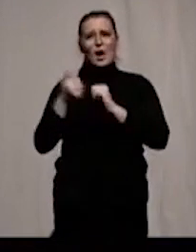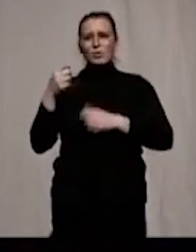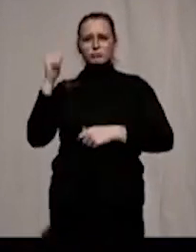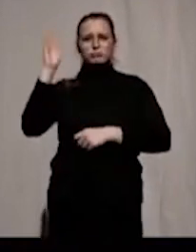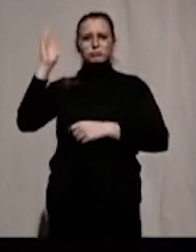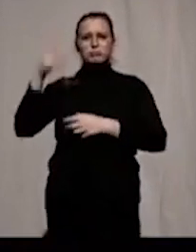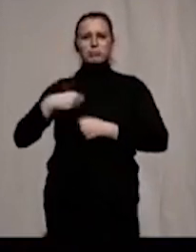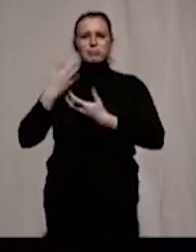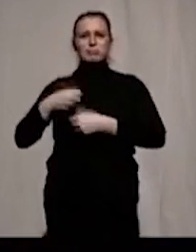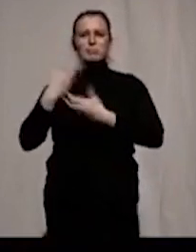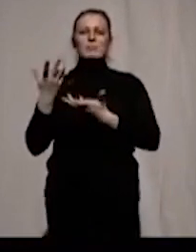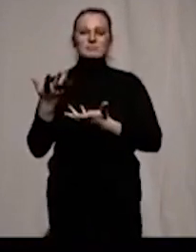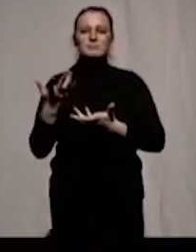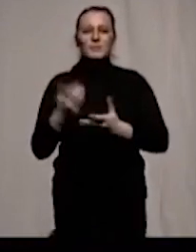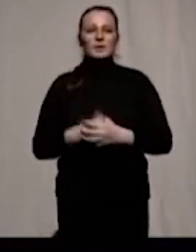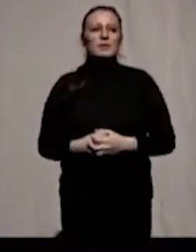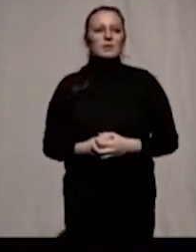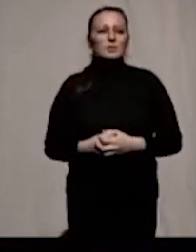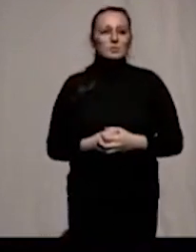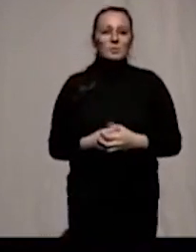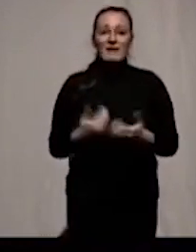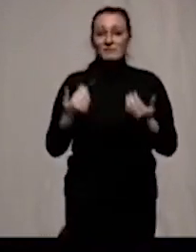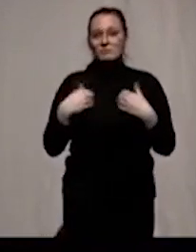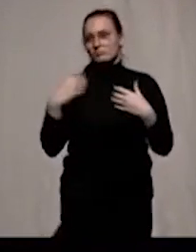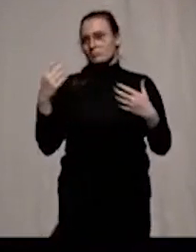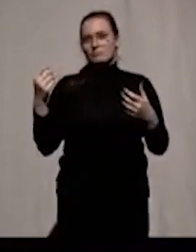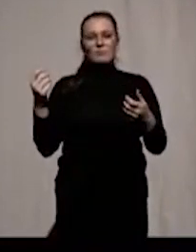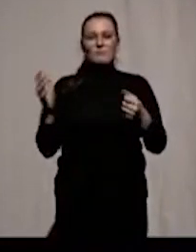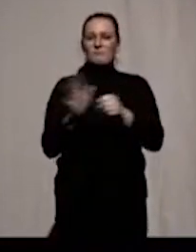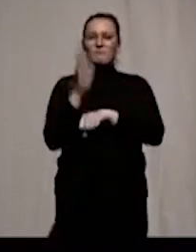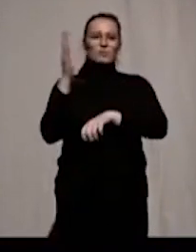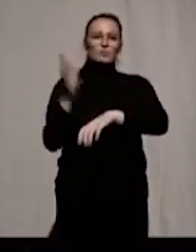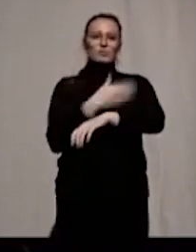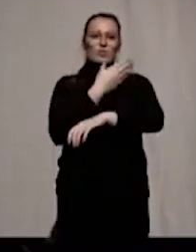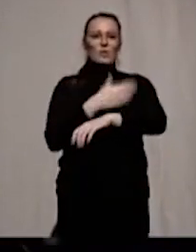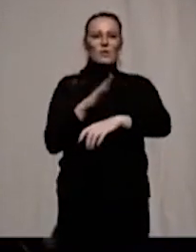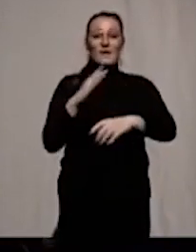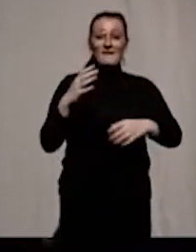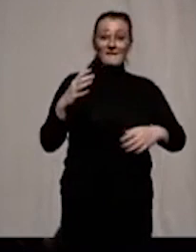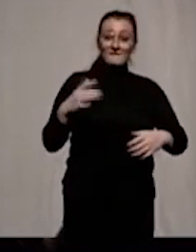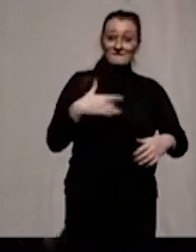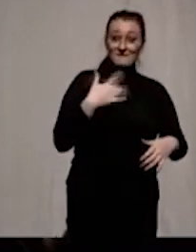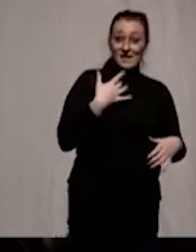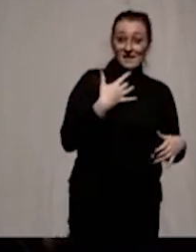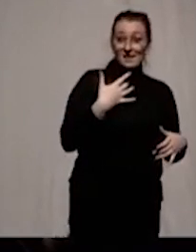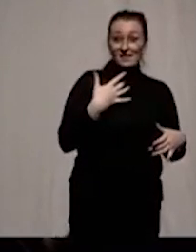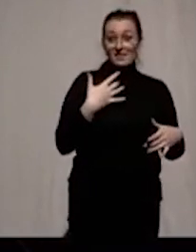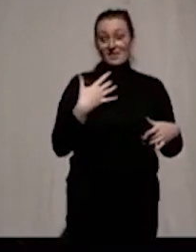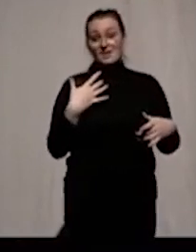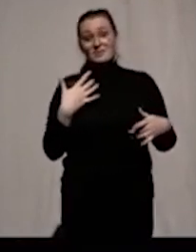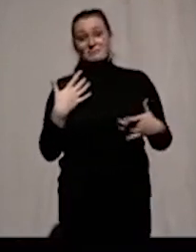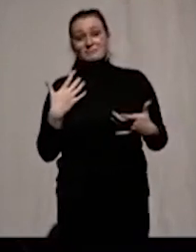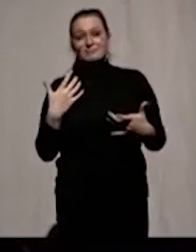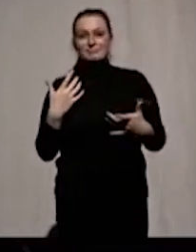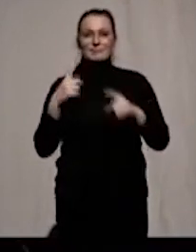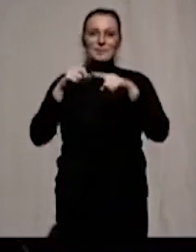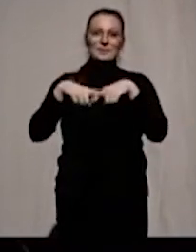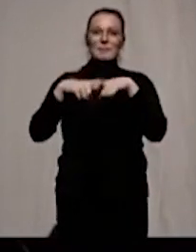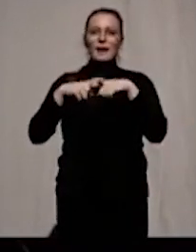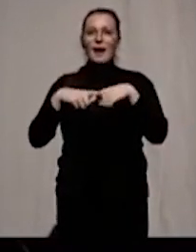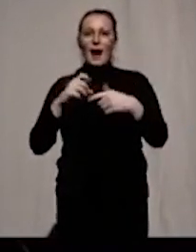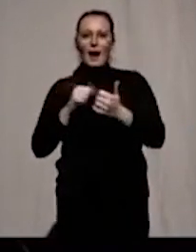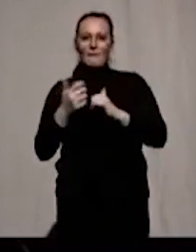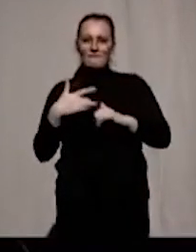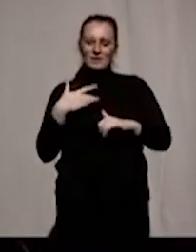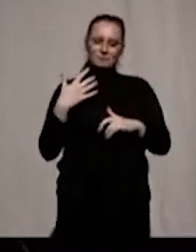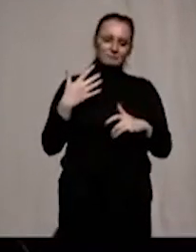songs that their feeling just feels completely different between performing it as a band or performing it as like an acoustic